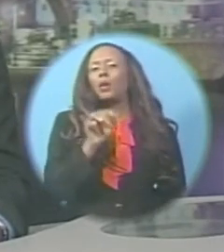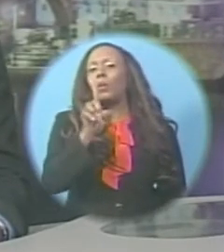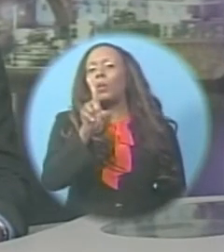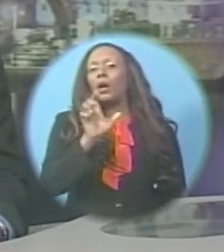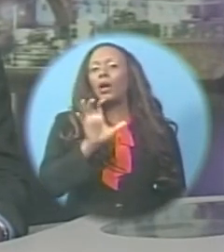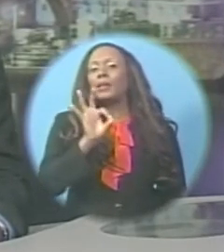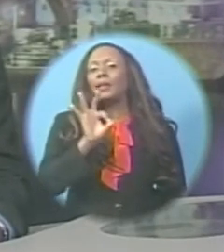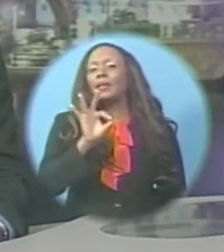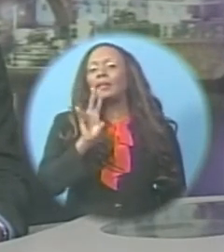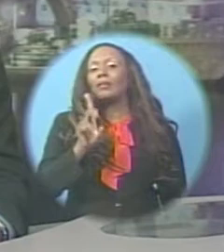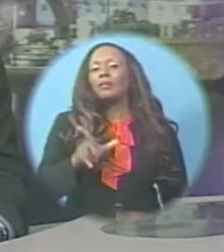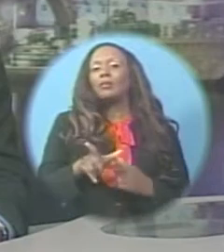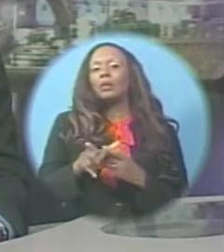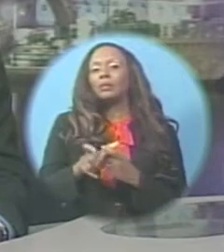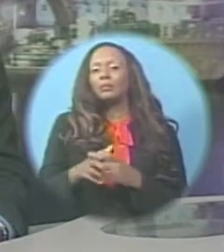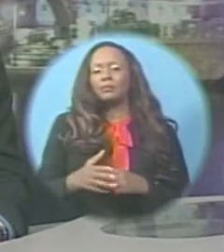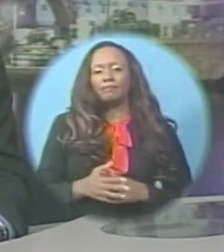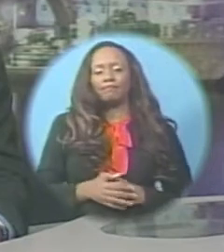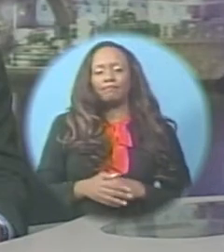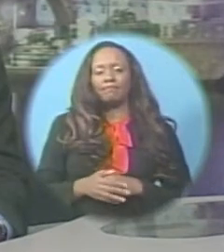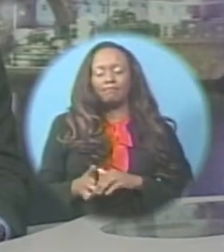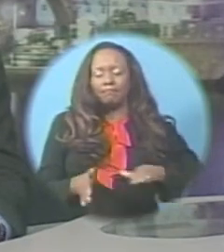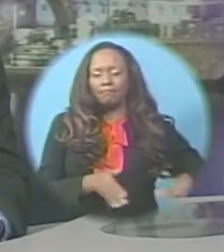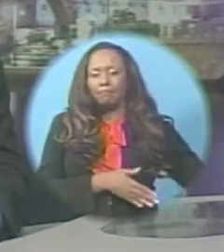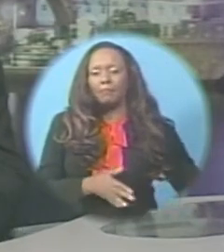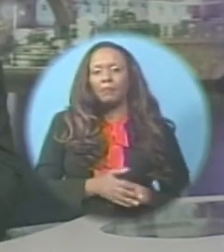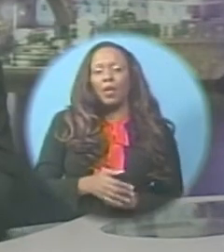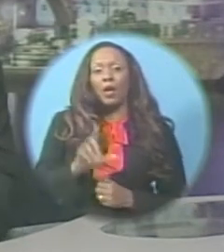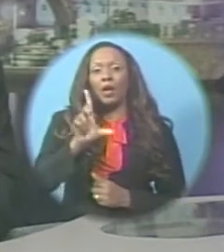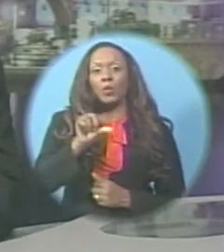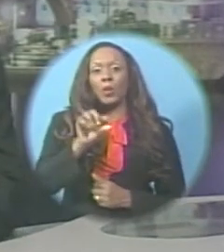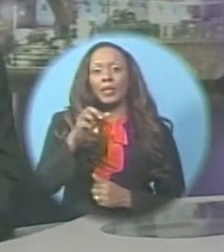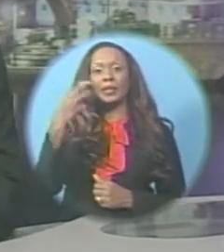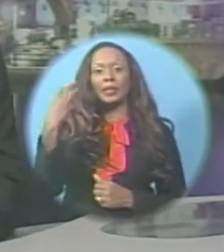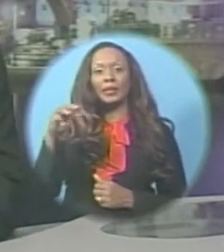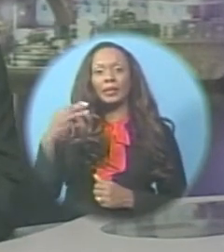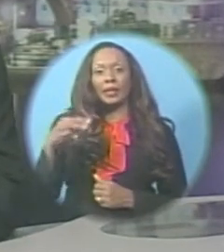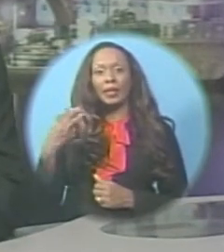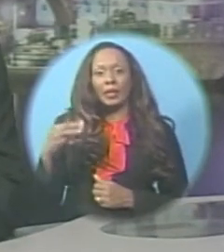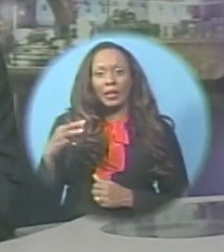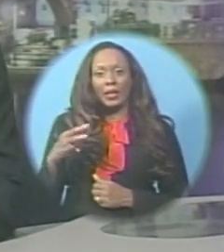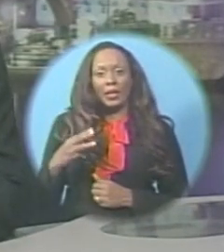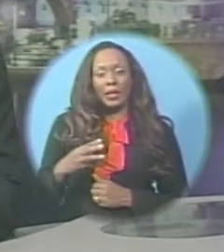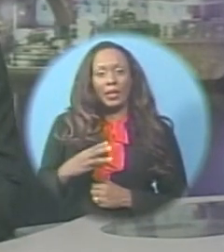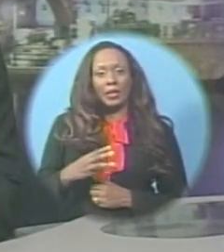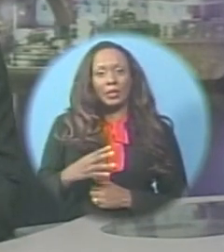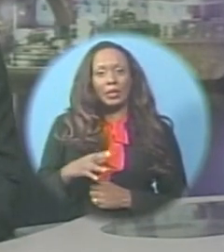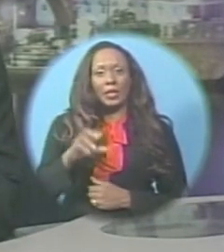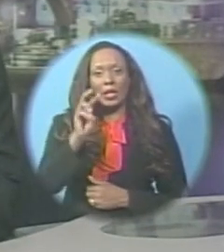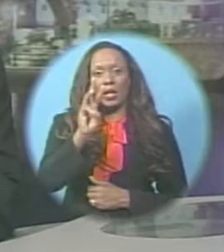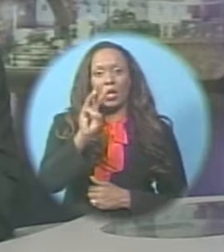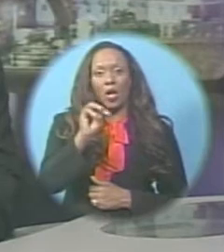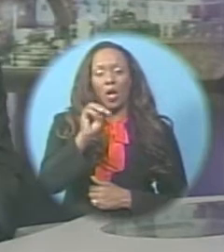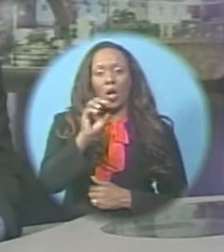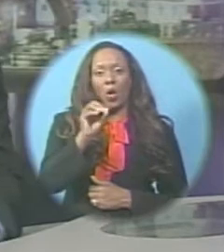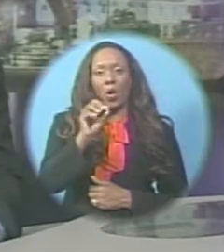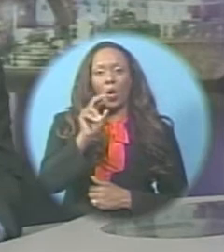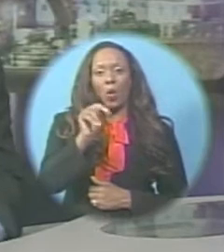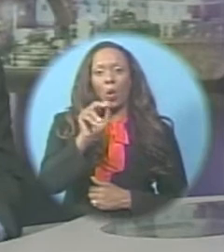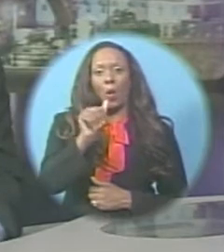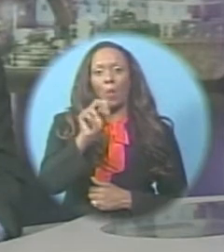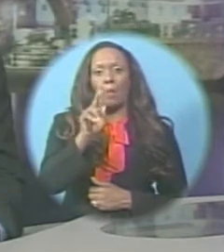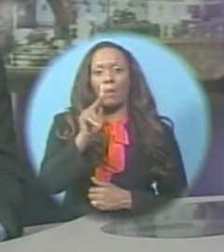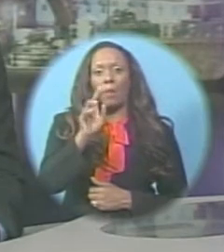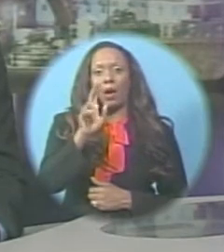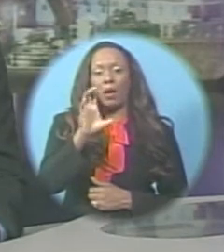197 runs. Switching sports, the 2016 Monarchs of the Court road tennis competition served off last night at the Old